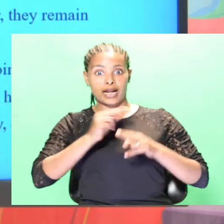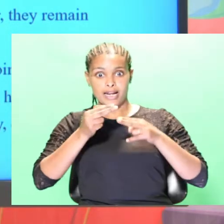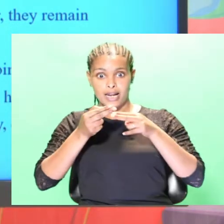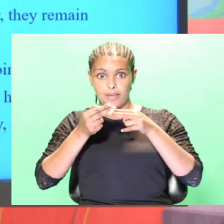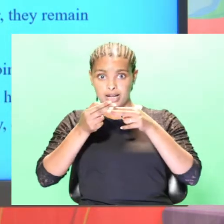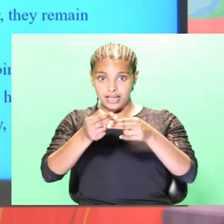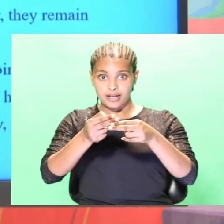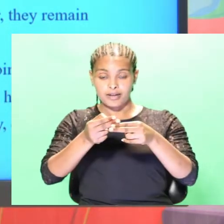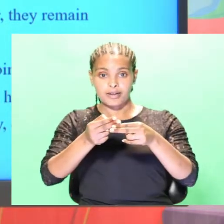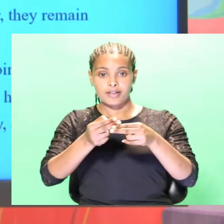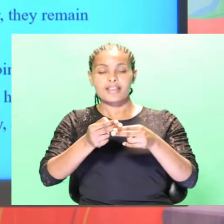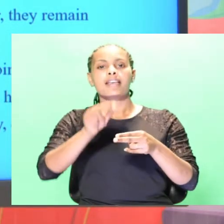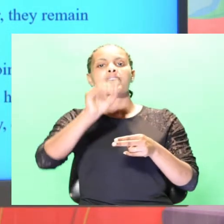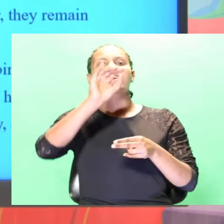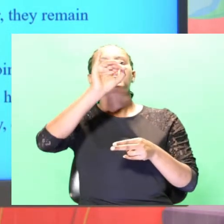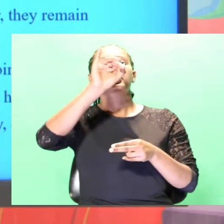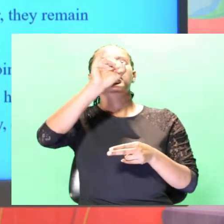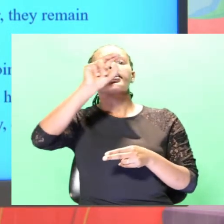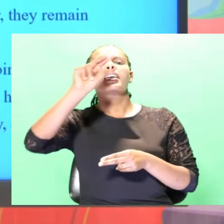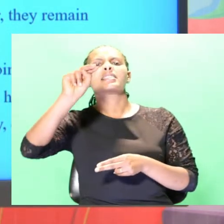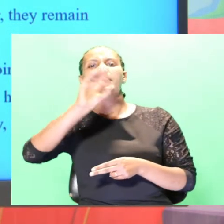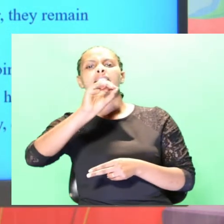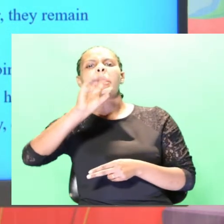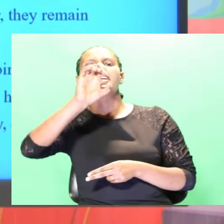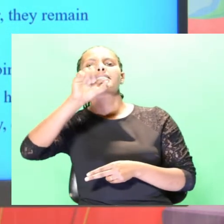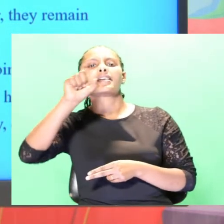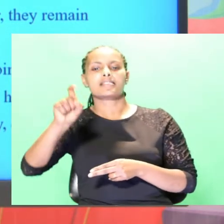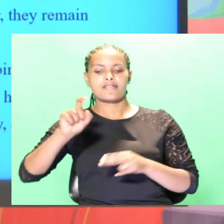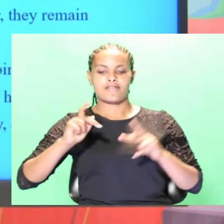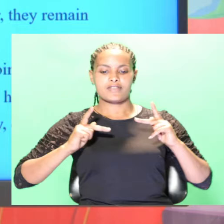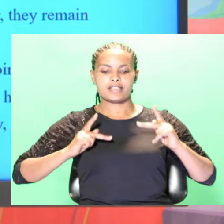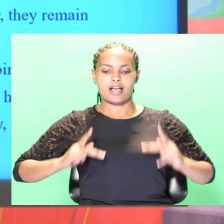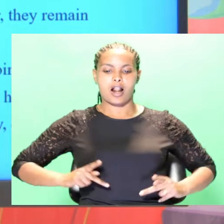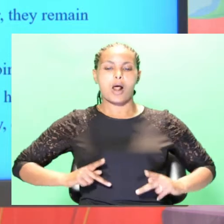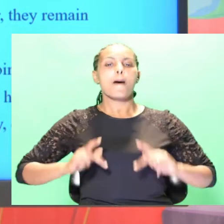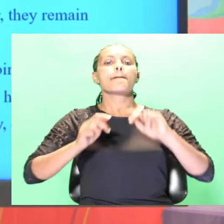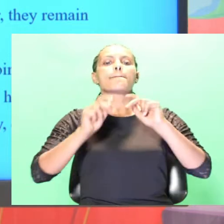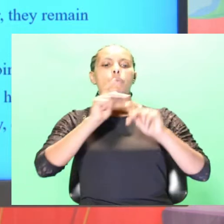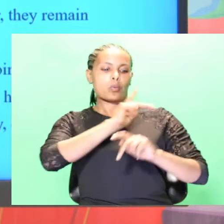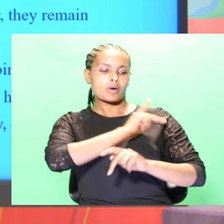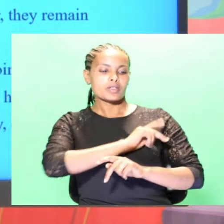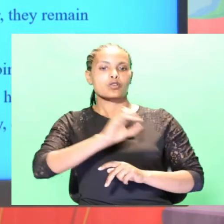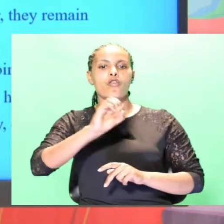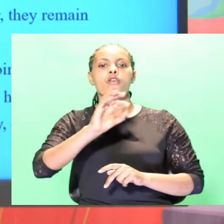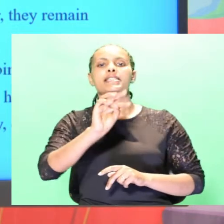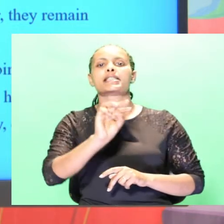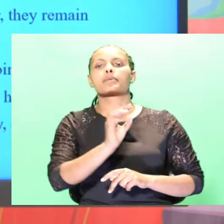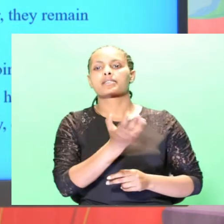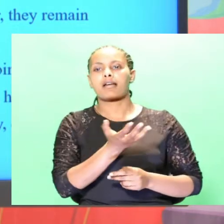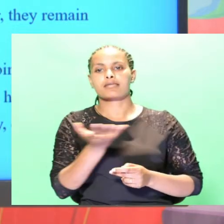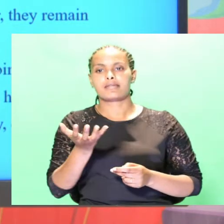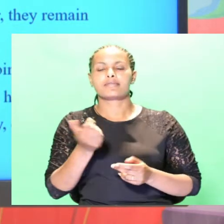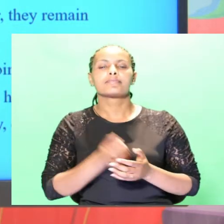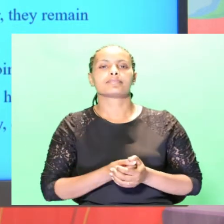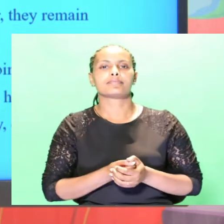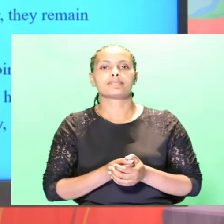namely intensive and extensive physical properties of a substance.